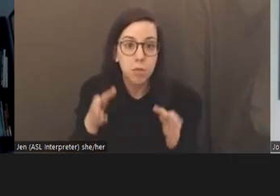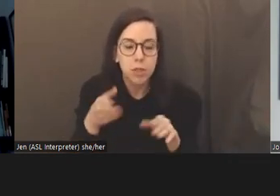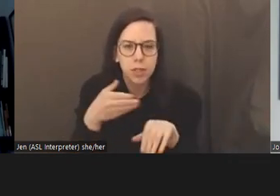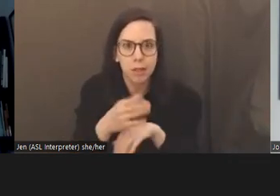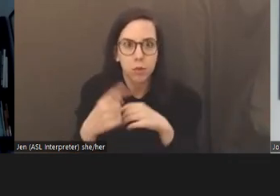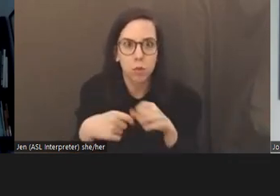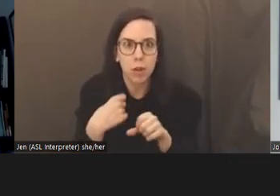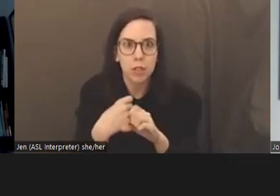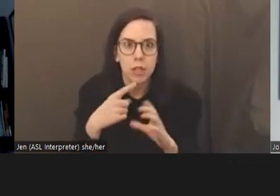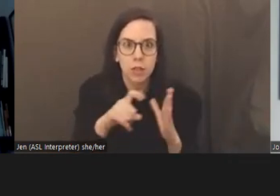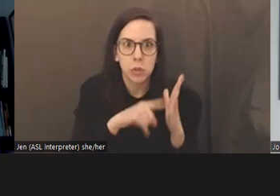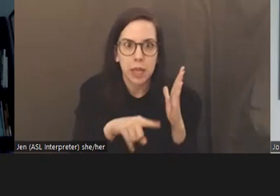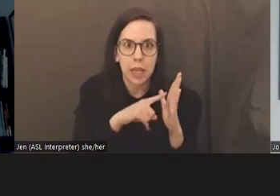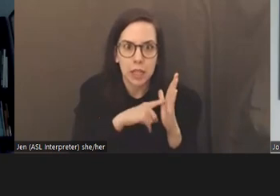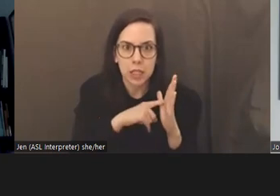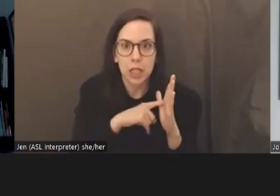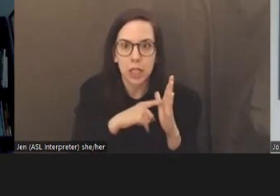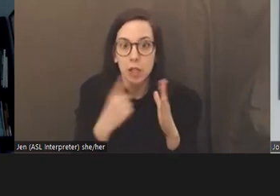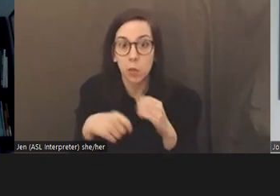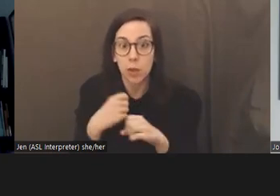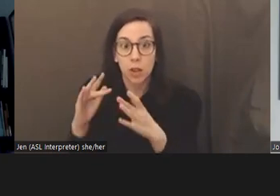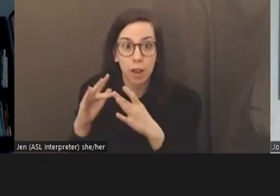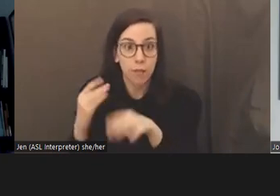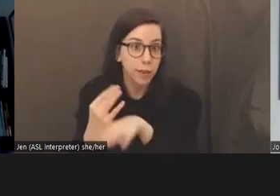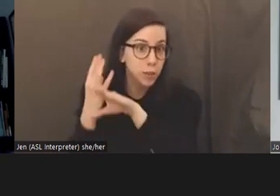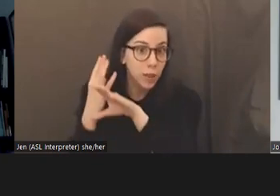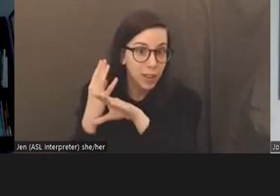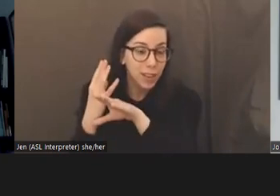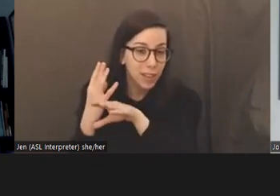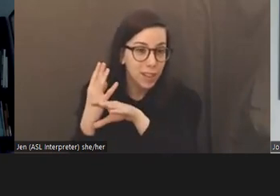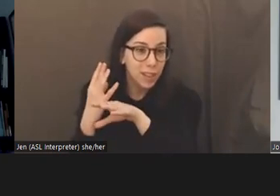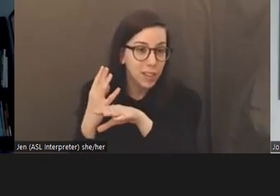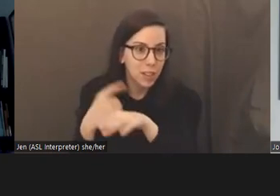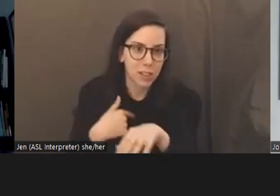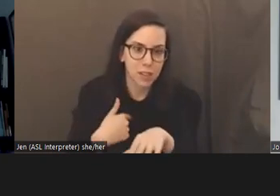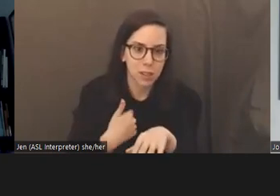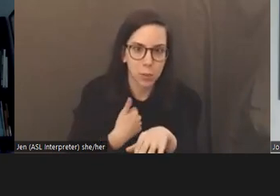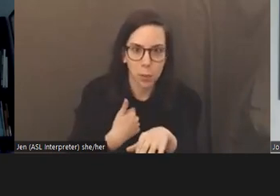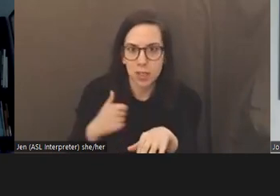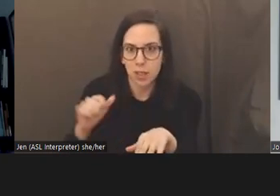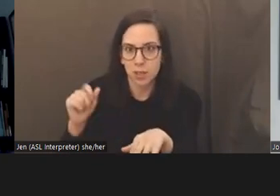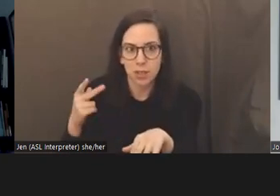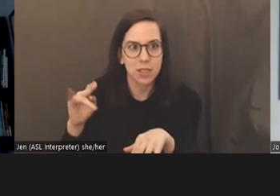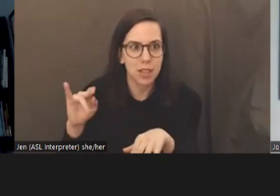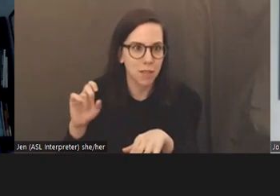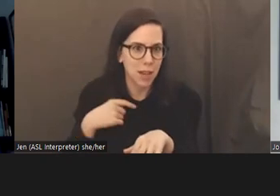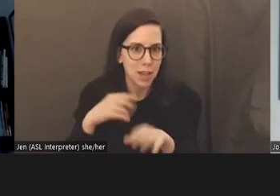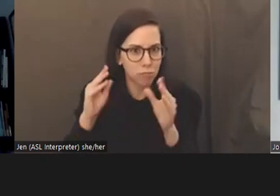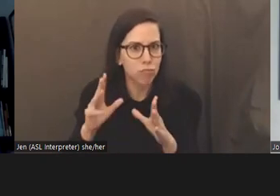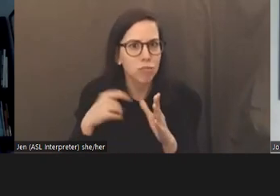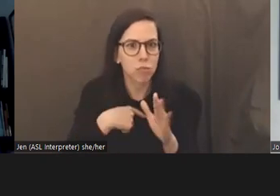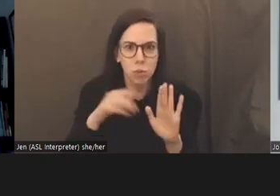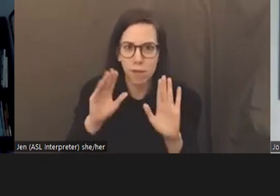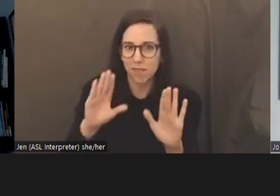1 year of canceling the exhibit, 1 year of going virtual, which I will say myself, you know, Stephanie, we did, I think, a fabulous job.